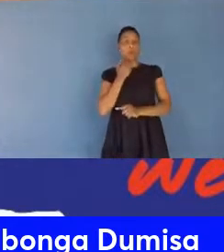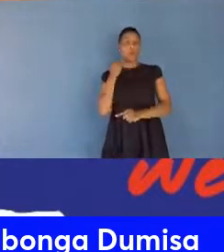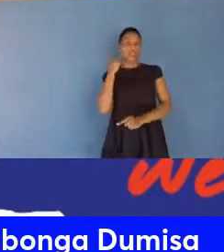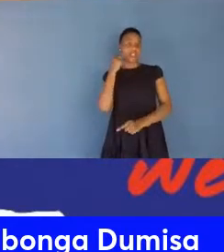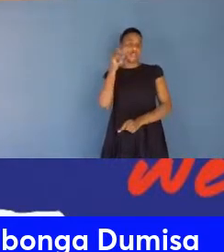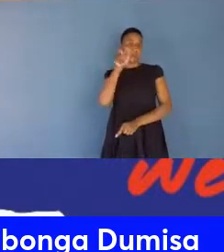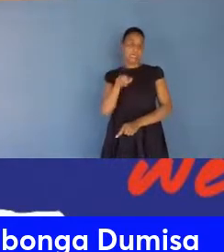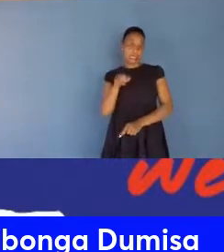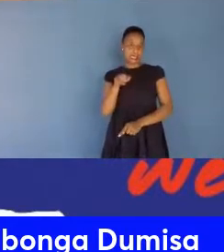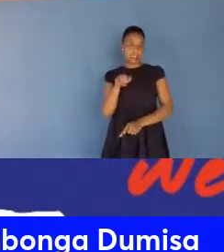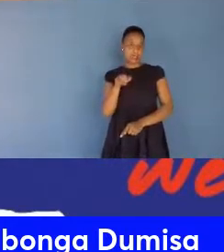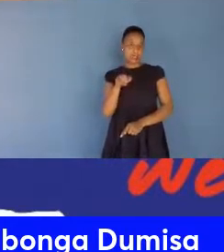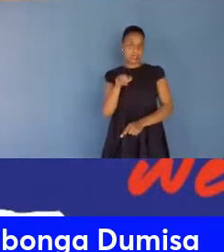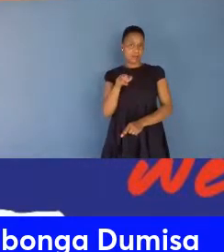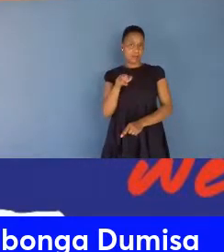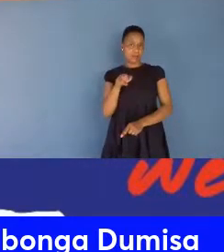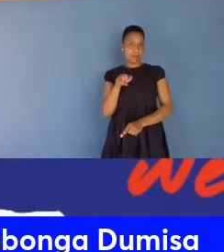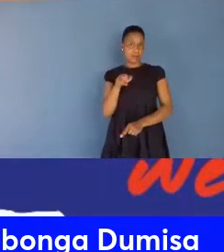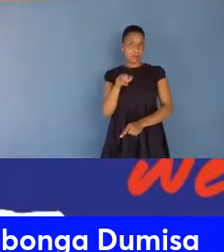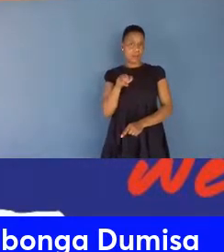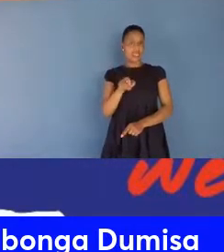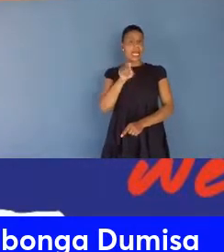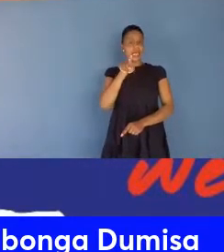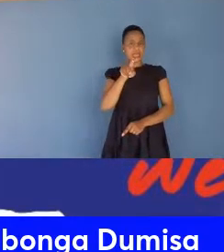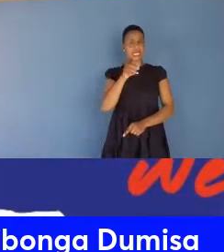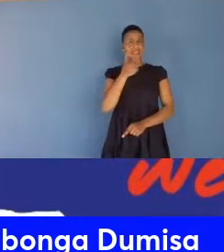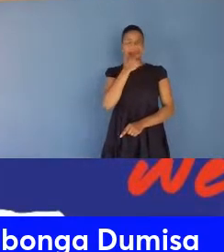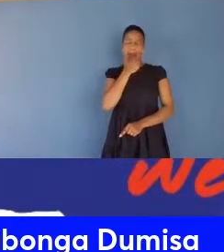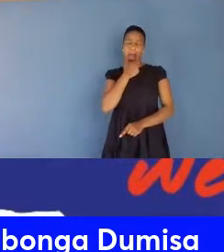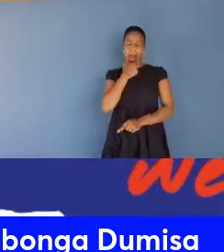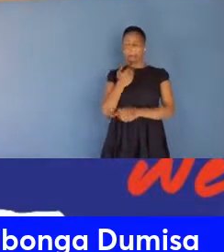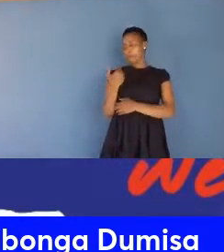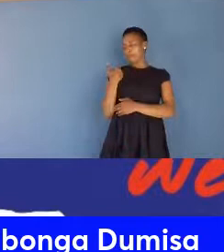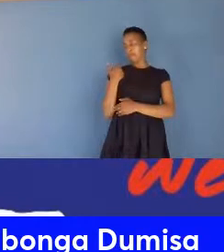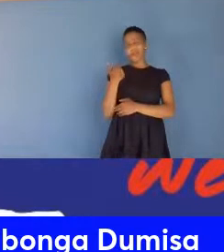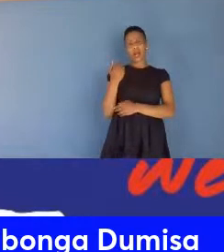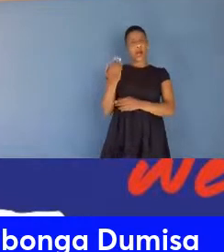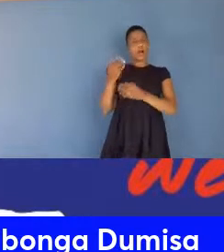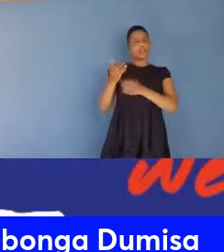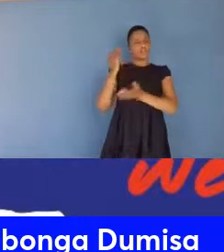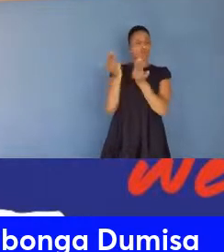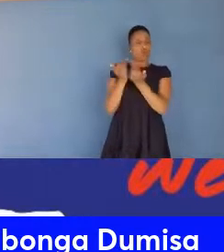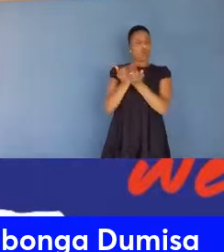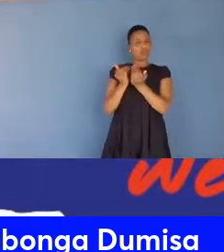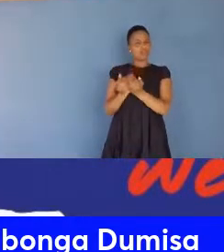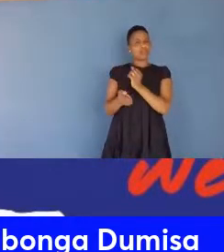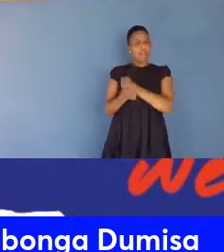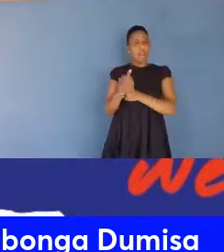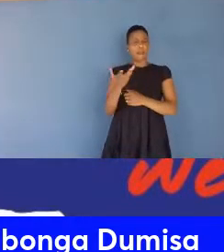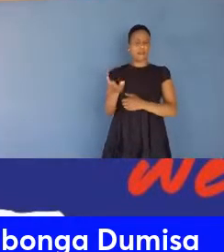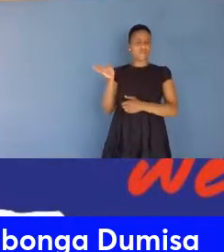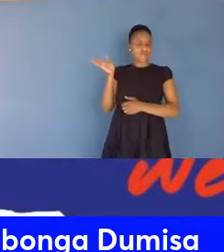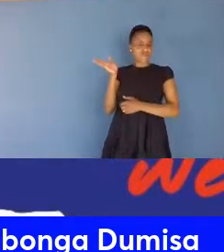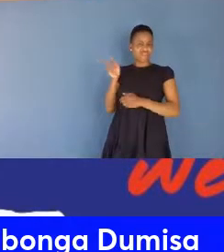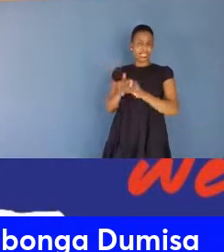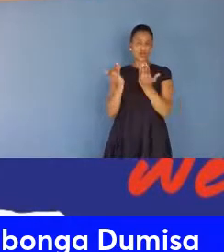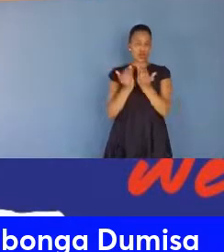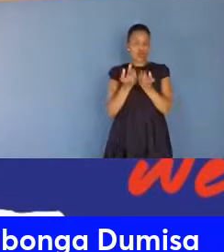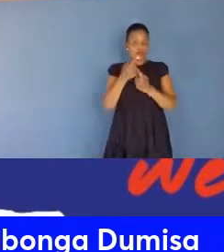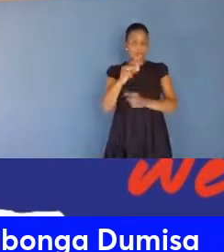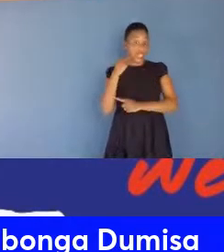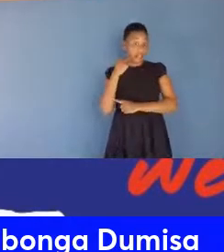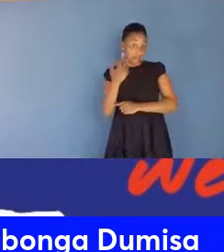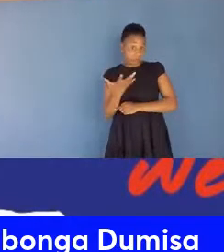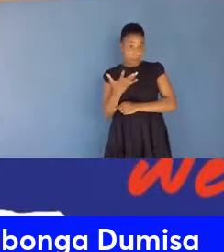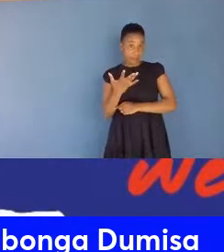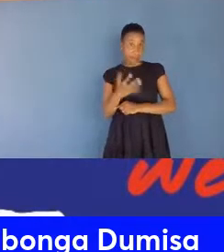sadly, and this was on the news in recent schools. So a deaf child would go to a school And the hearing